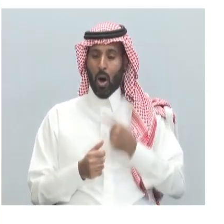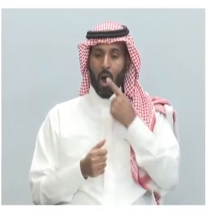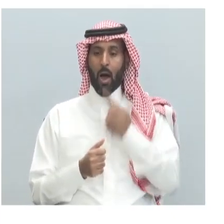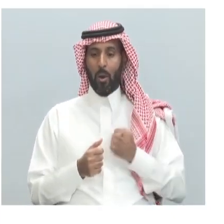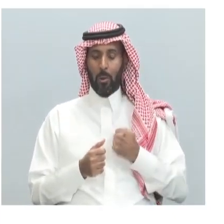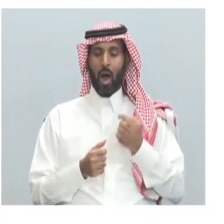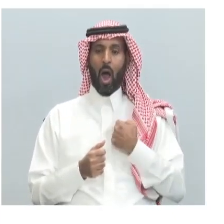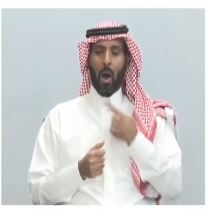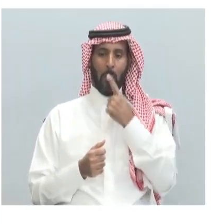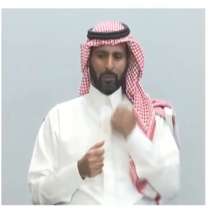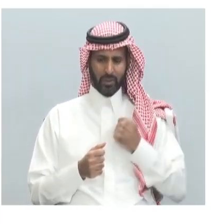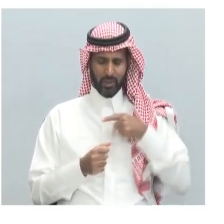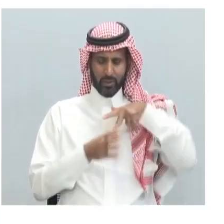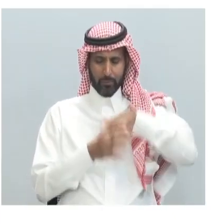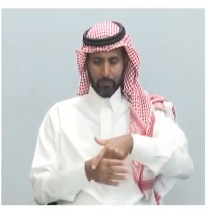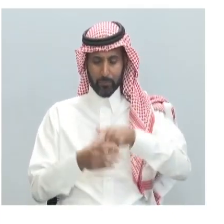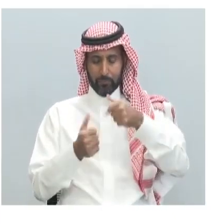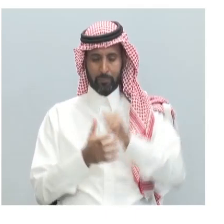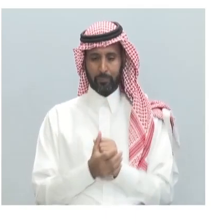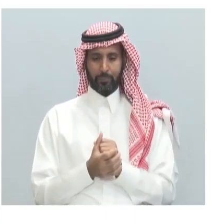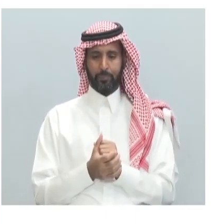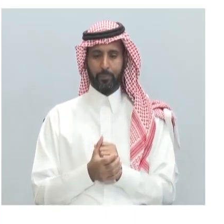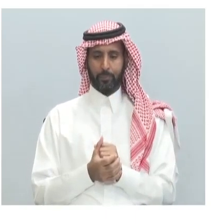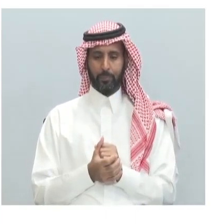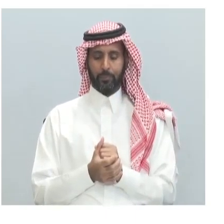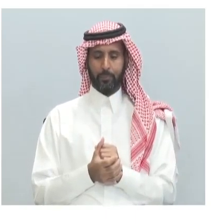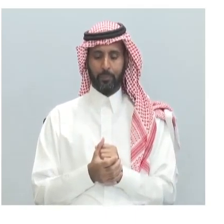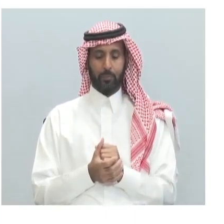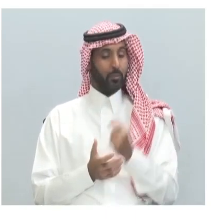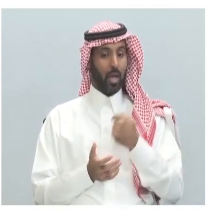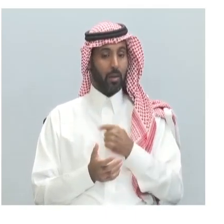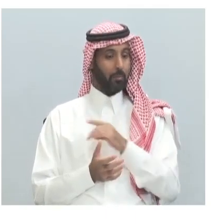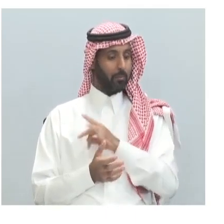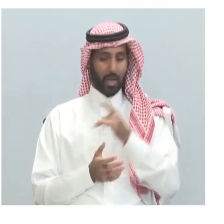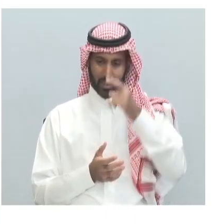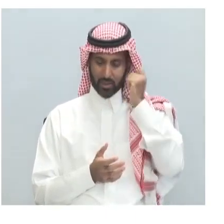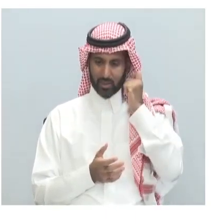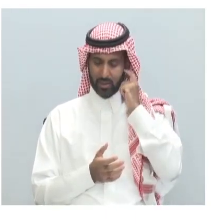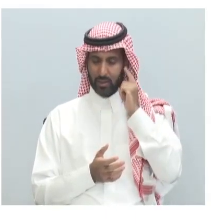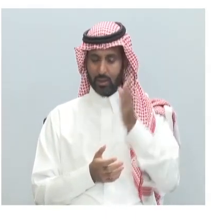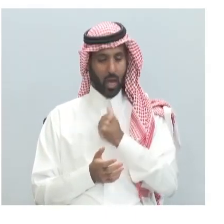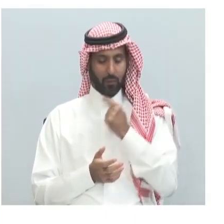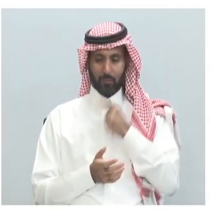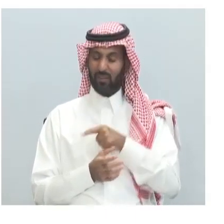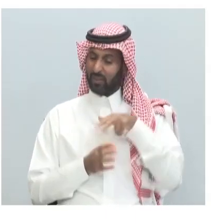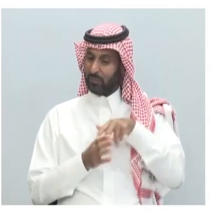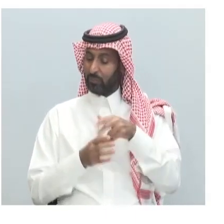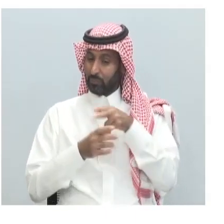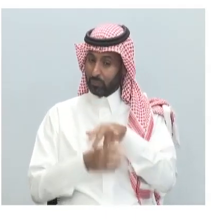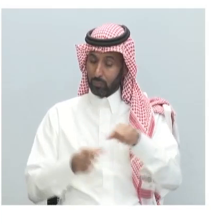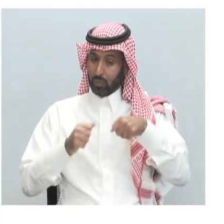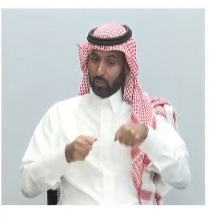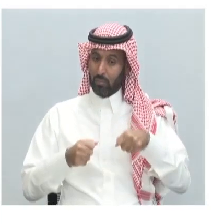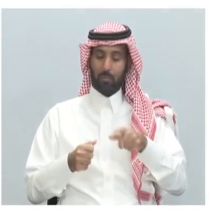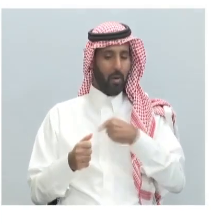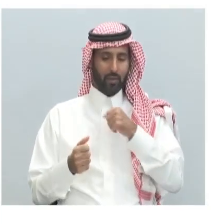I'd like. Okay, I'd like to try riding, but yes, I have no horse. There is